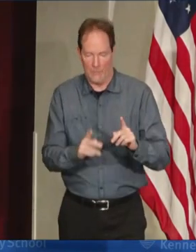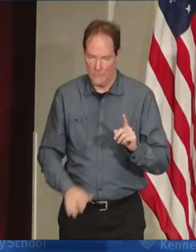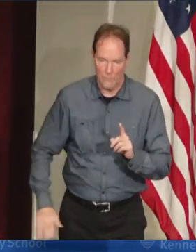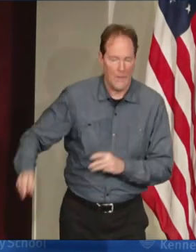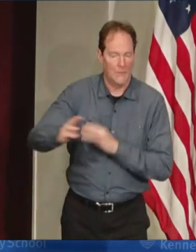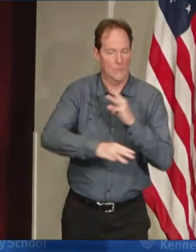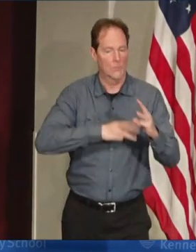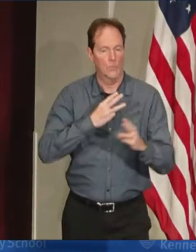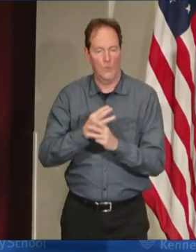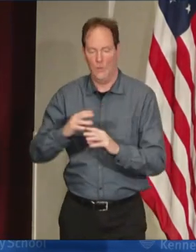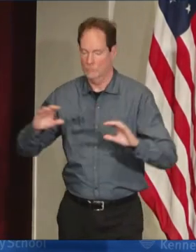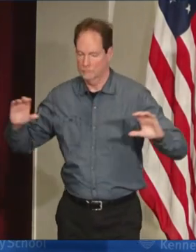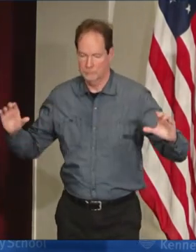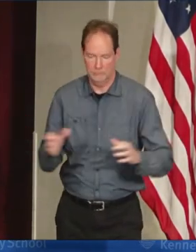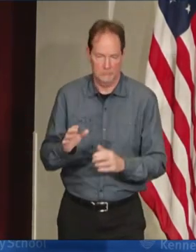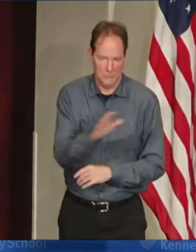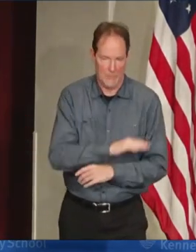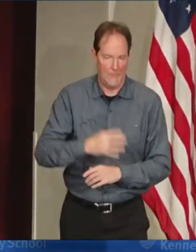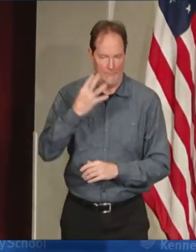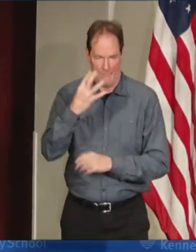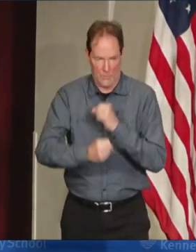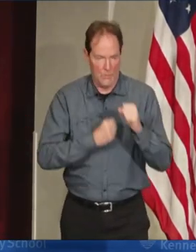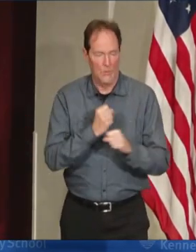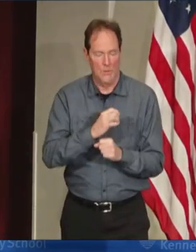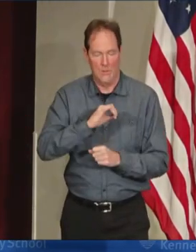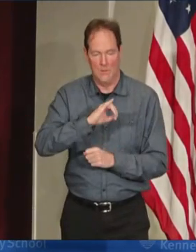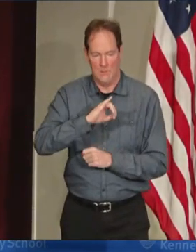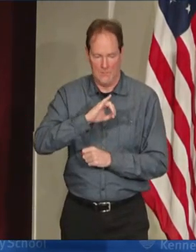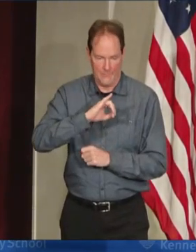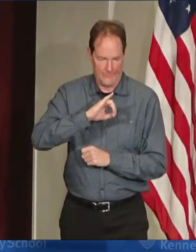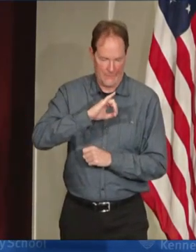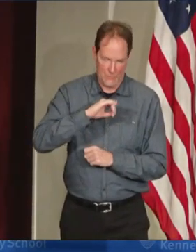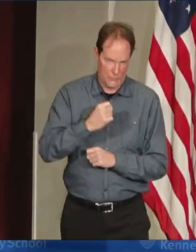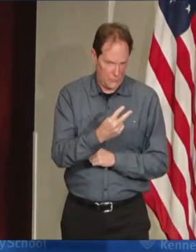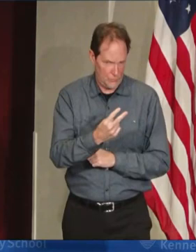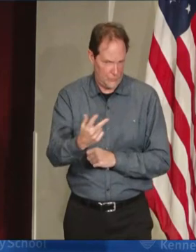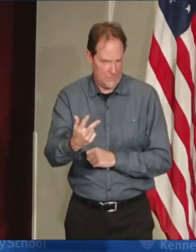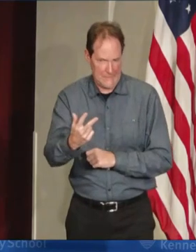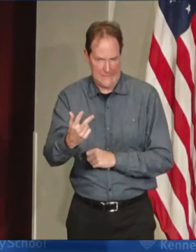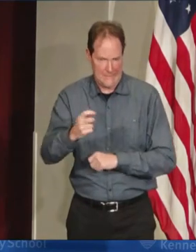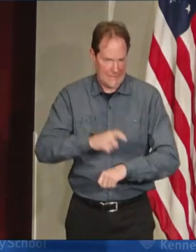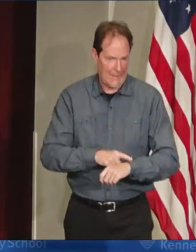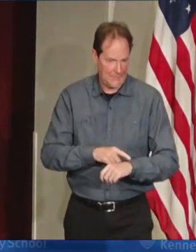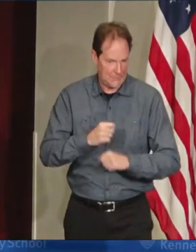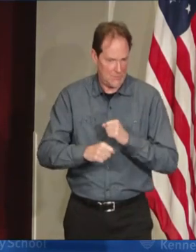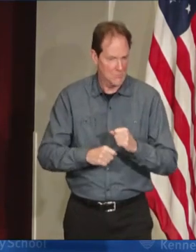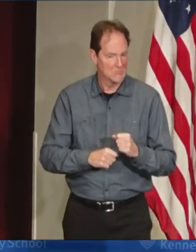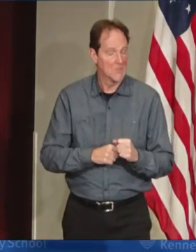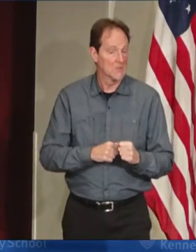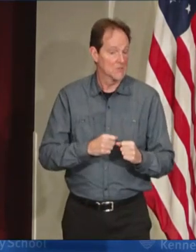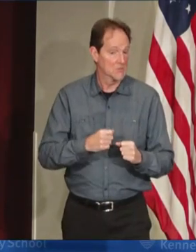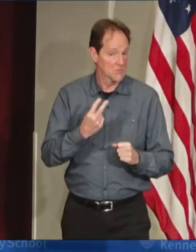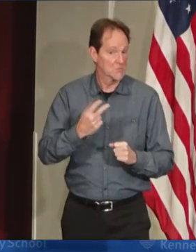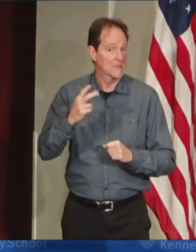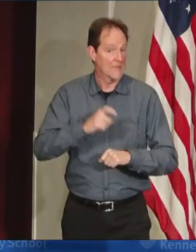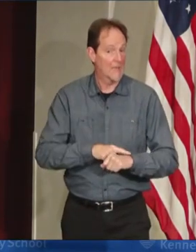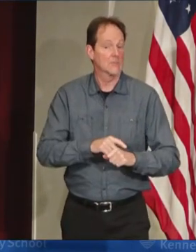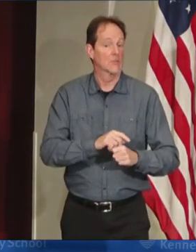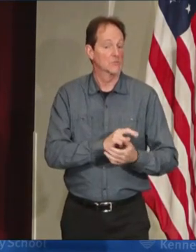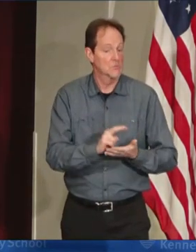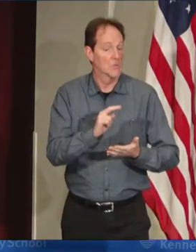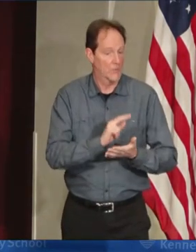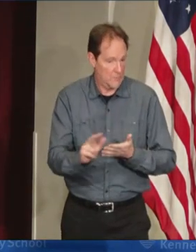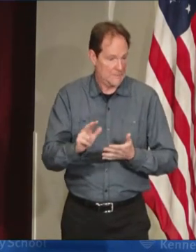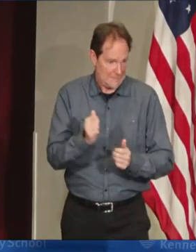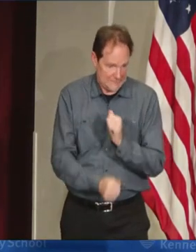came together for about 4 years, 2 to 3 times a year for 2 to 3 weeks at a time, and really were able